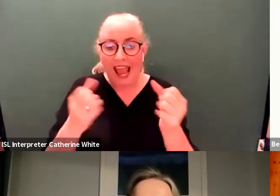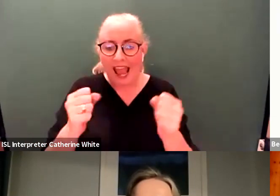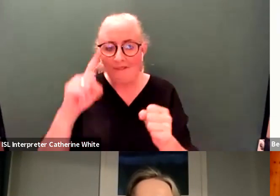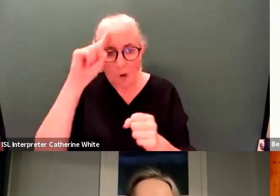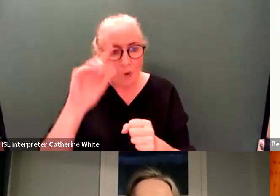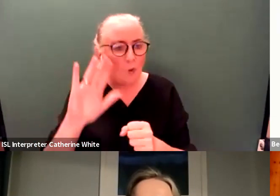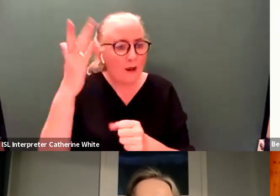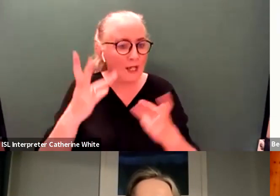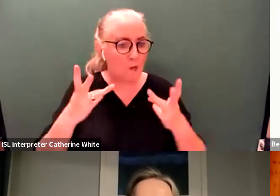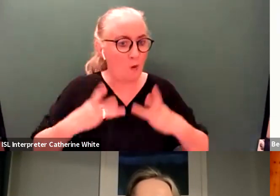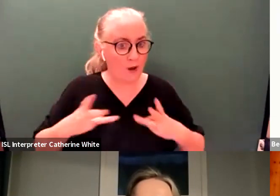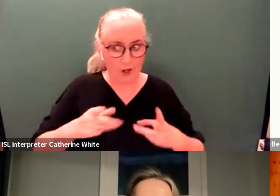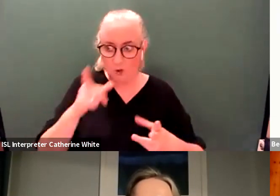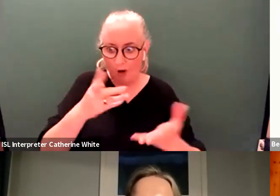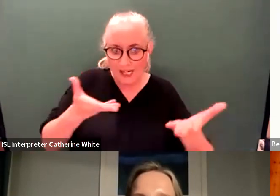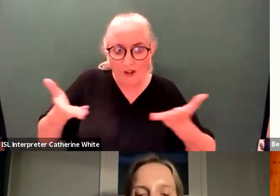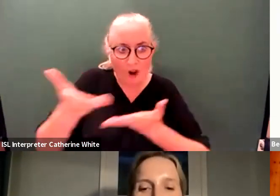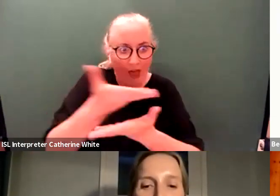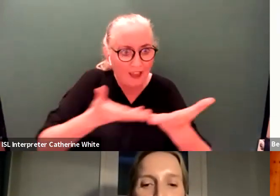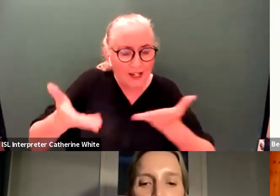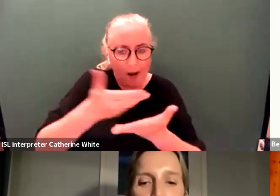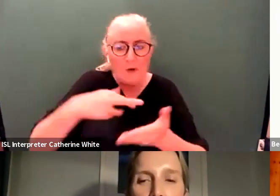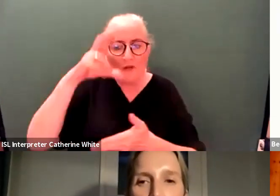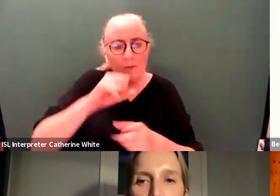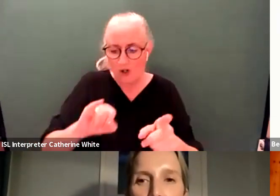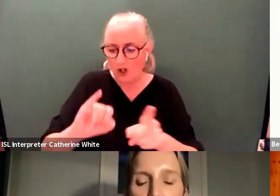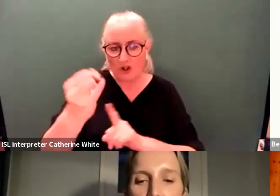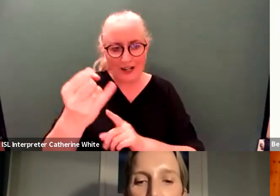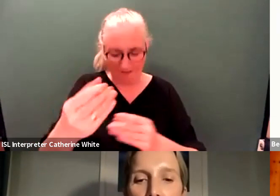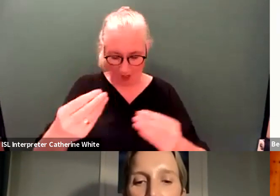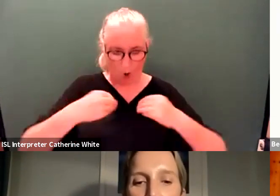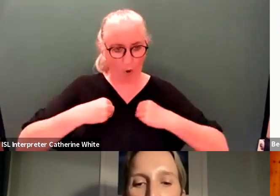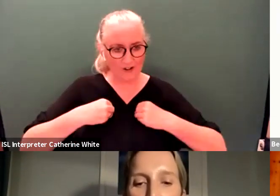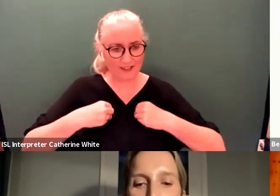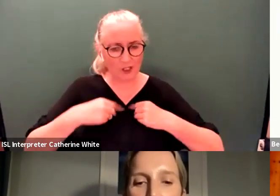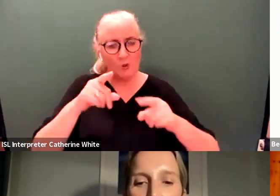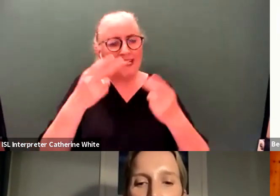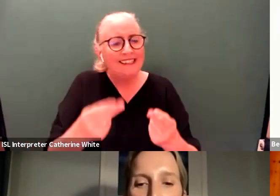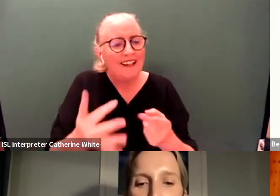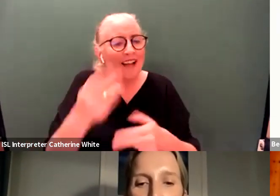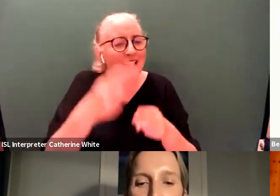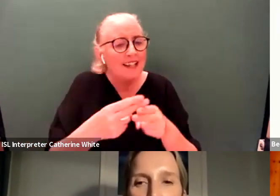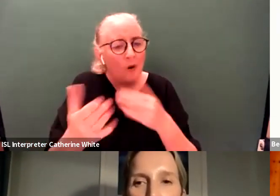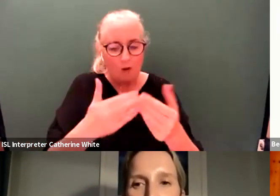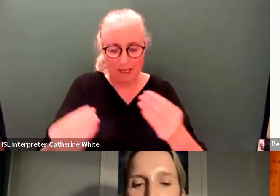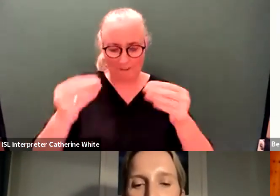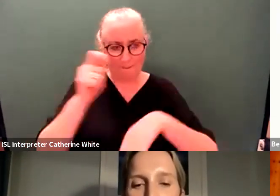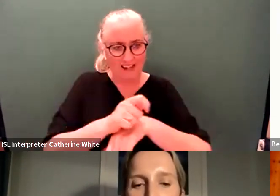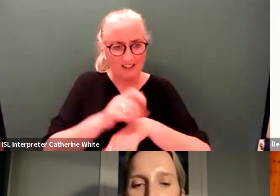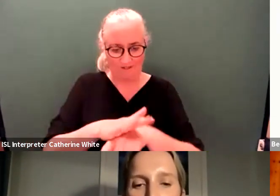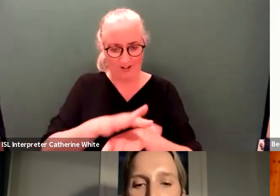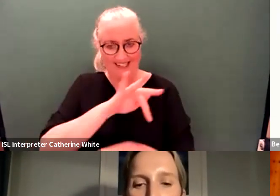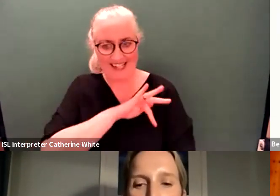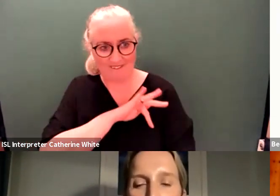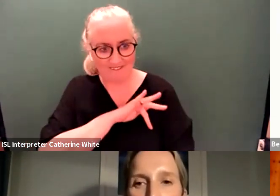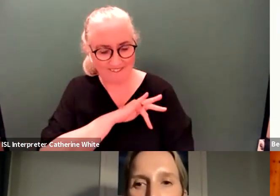in women talking to each other, but remember, the journey is your own. You need to find what works best for you. And